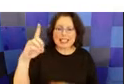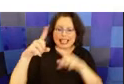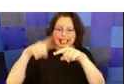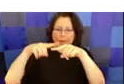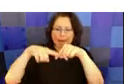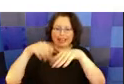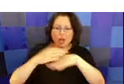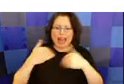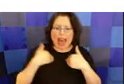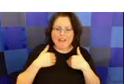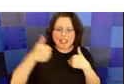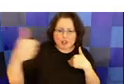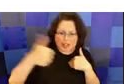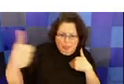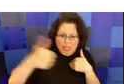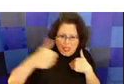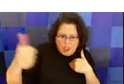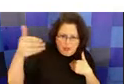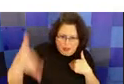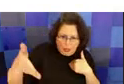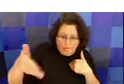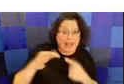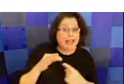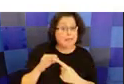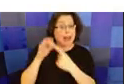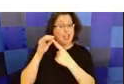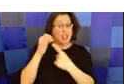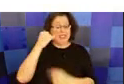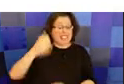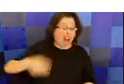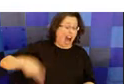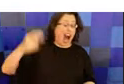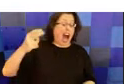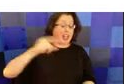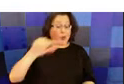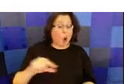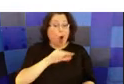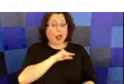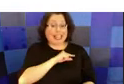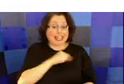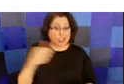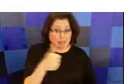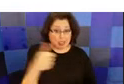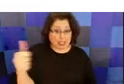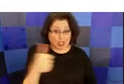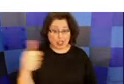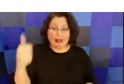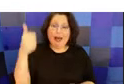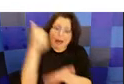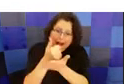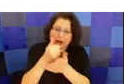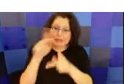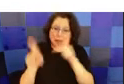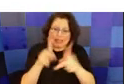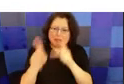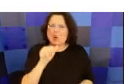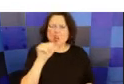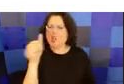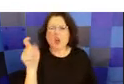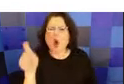being transit present, and especially if it's high quality transit that allows people to not have